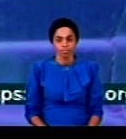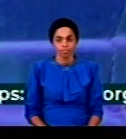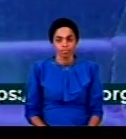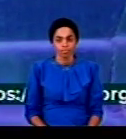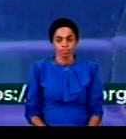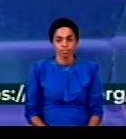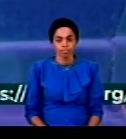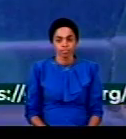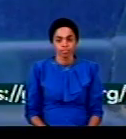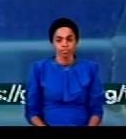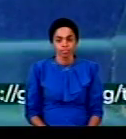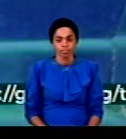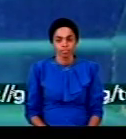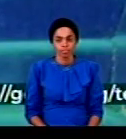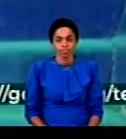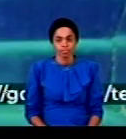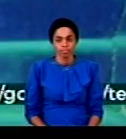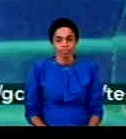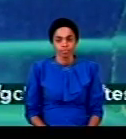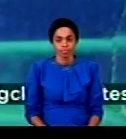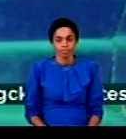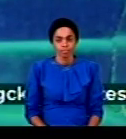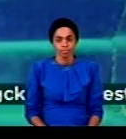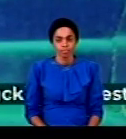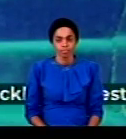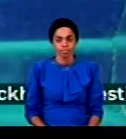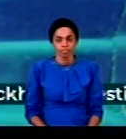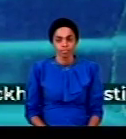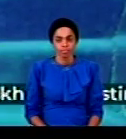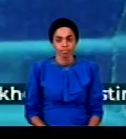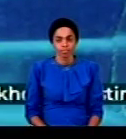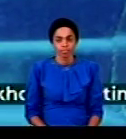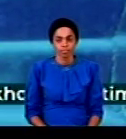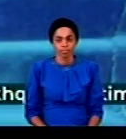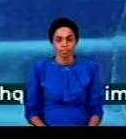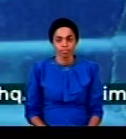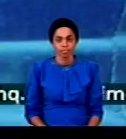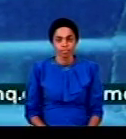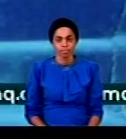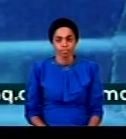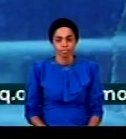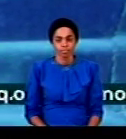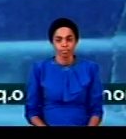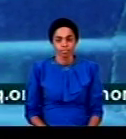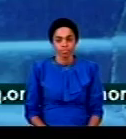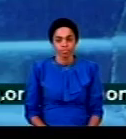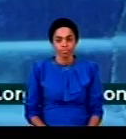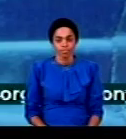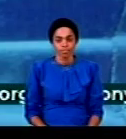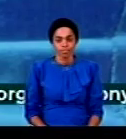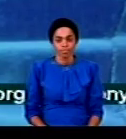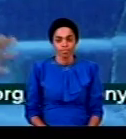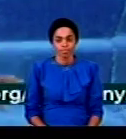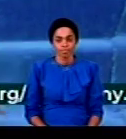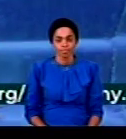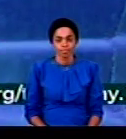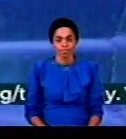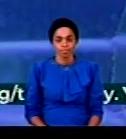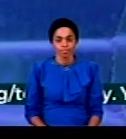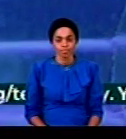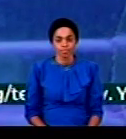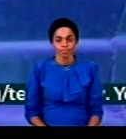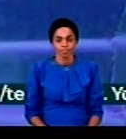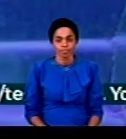ne bayan watan takwas yaro ya zo mini da damuwa har ya mutu a shiki bayan da aka binne wannan